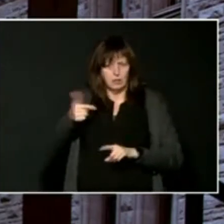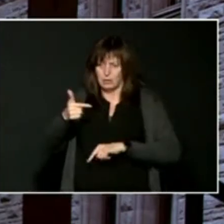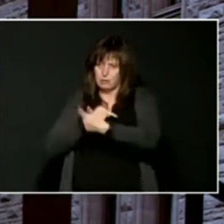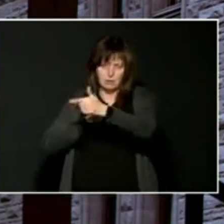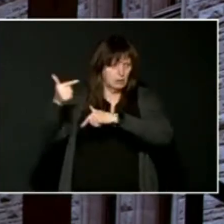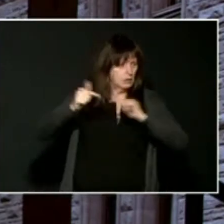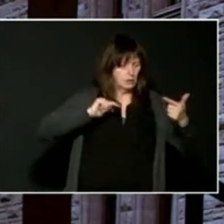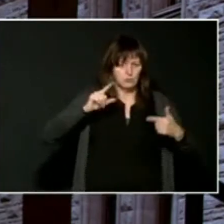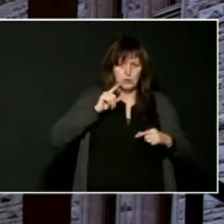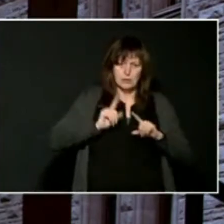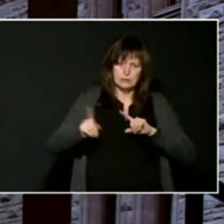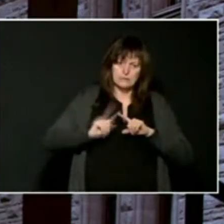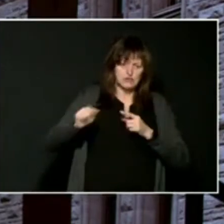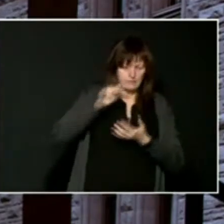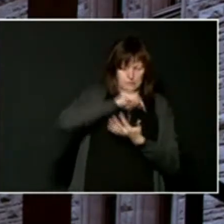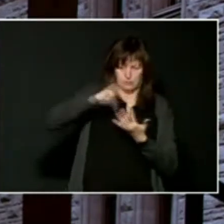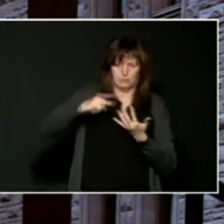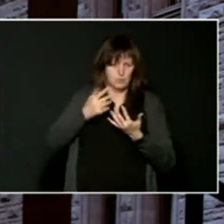thus far.